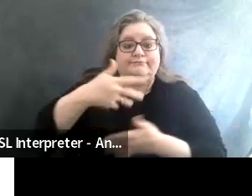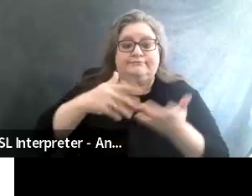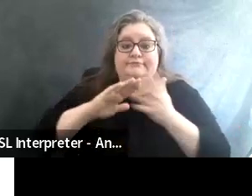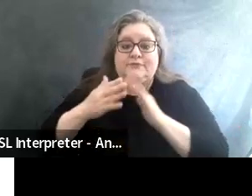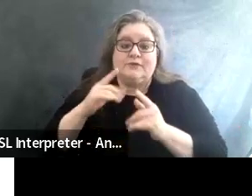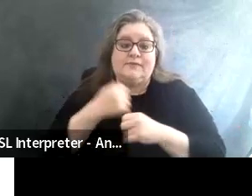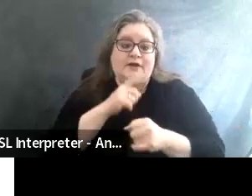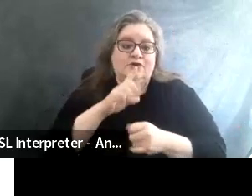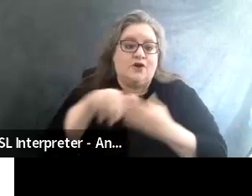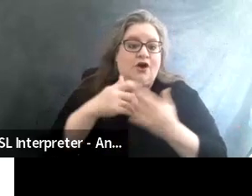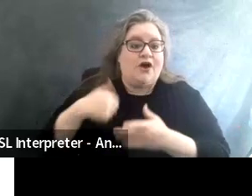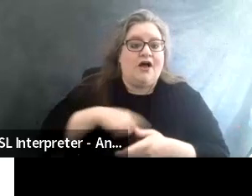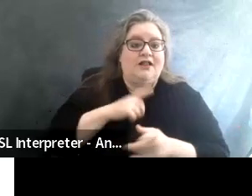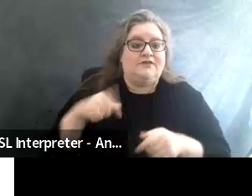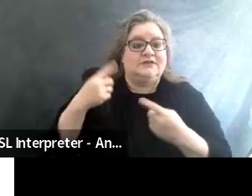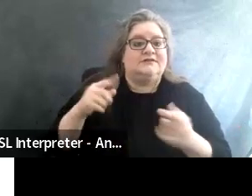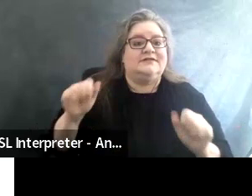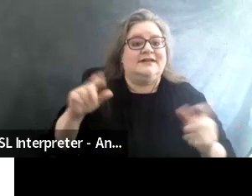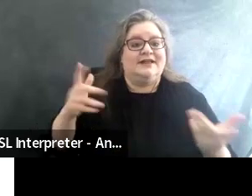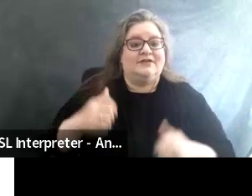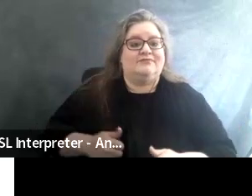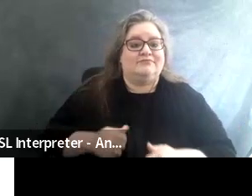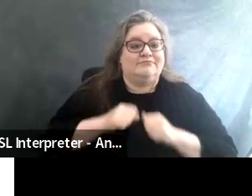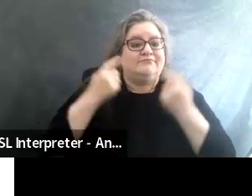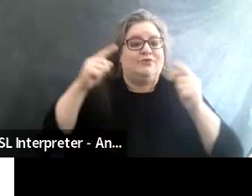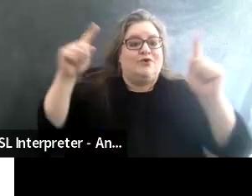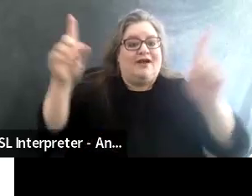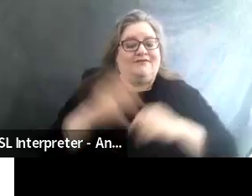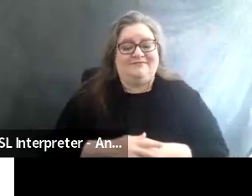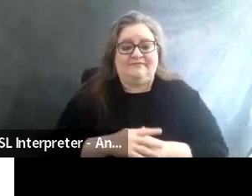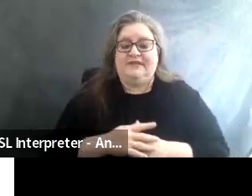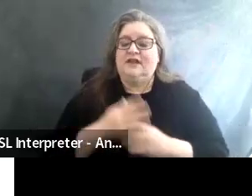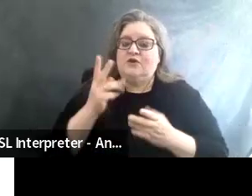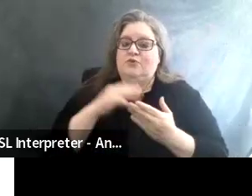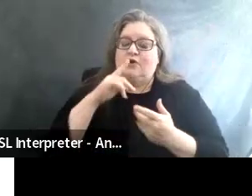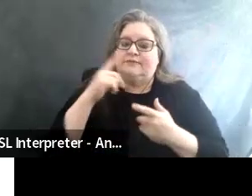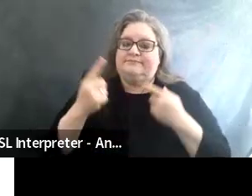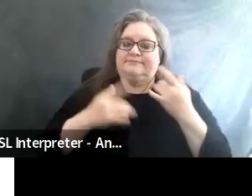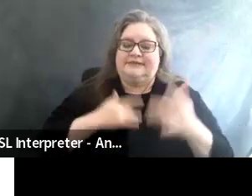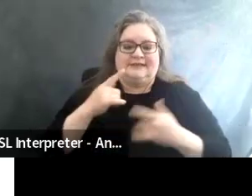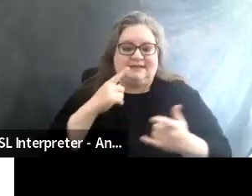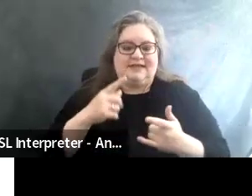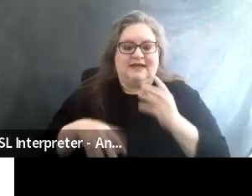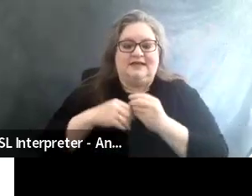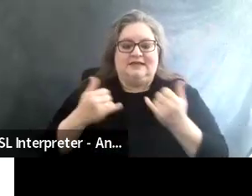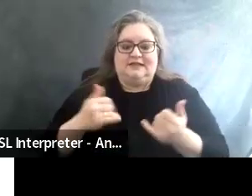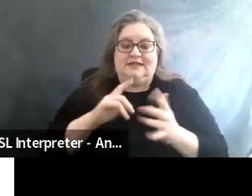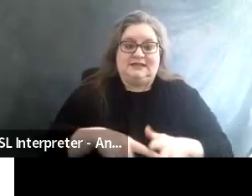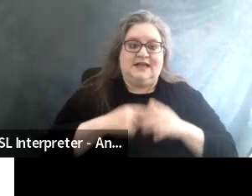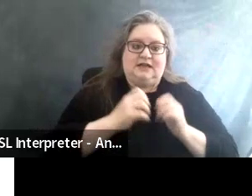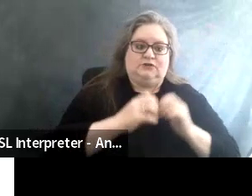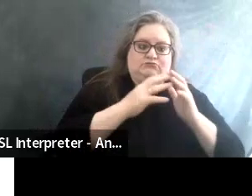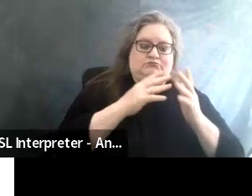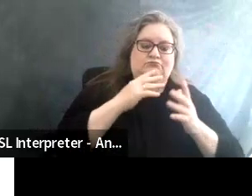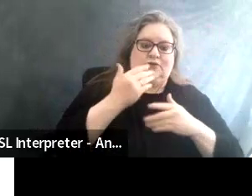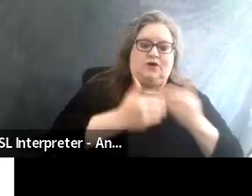us can thrive. We do have really exciting programming coming up in addition to this Getting Started series, which we had at the